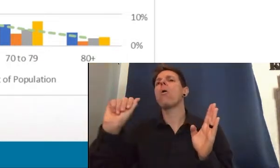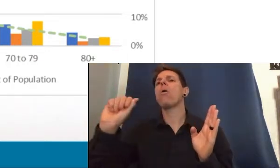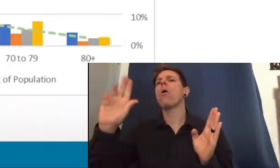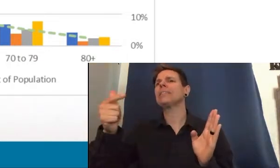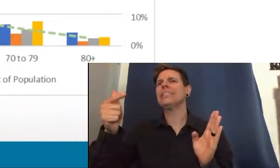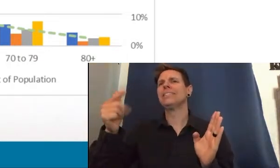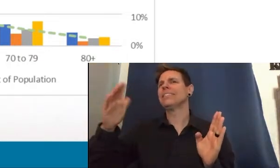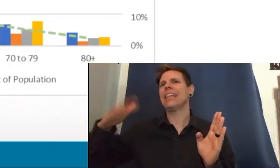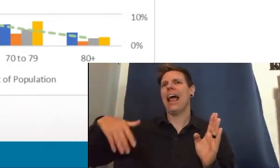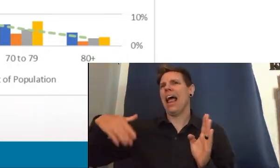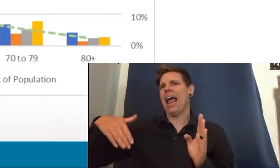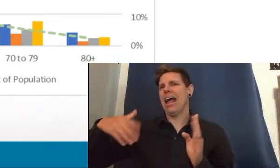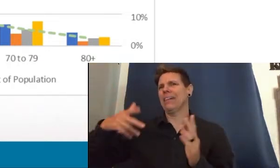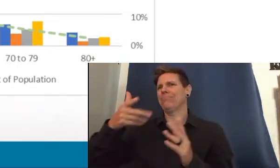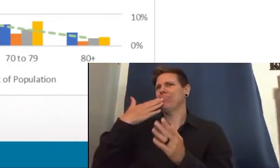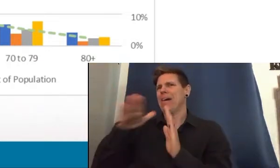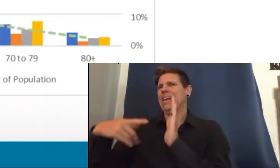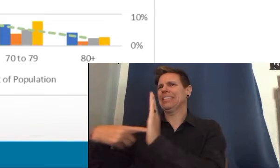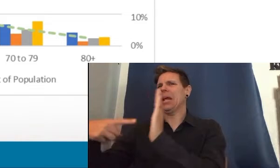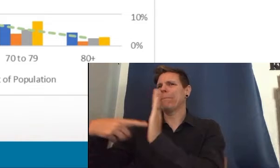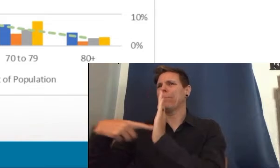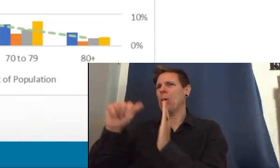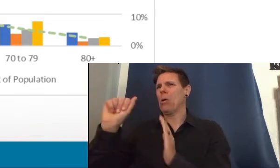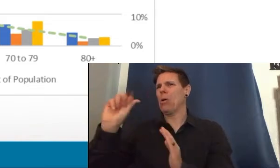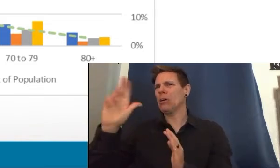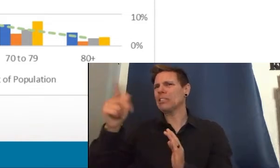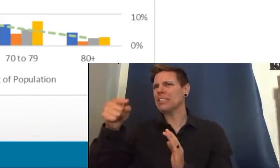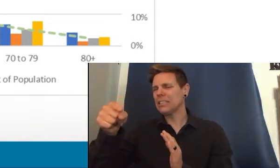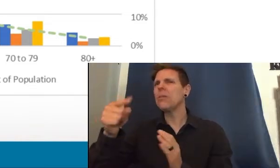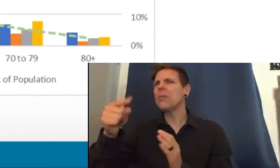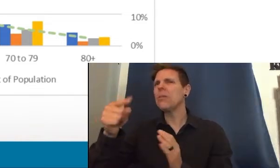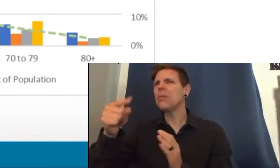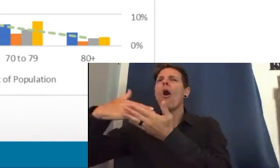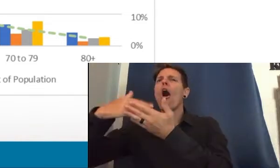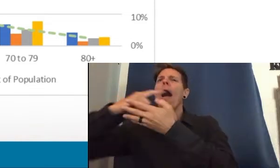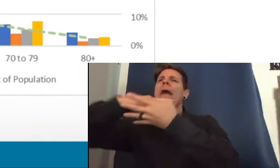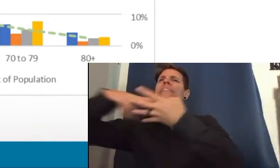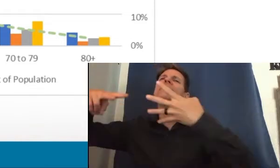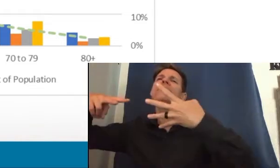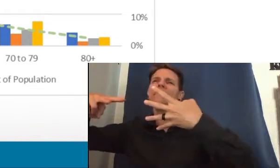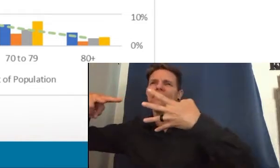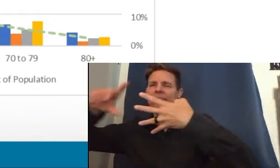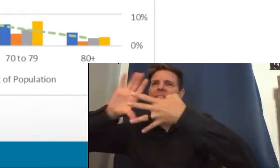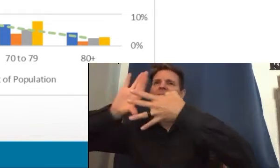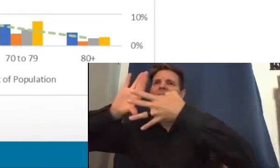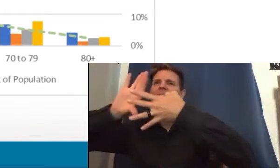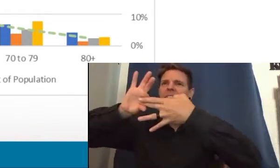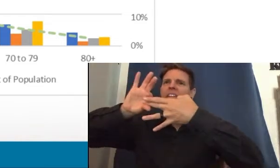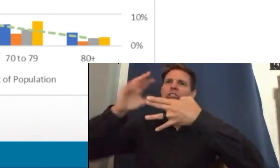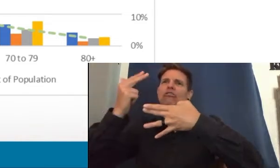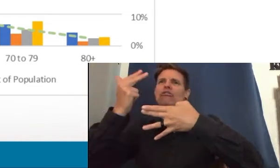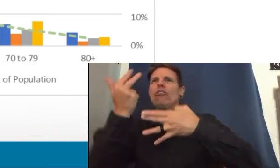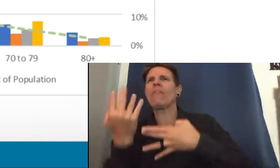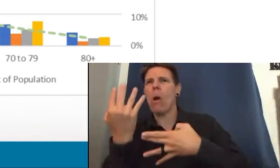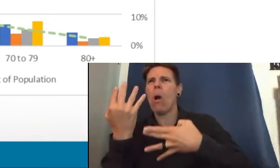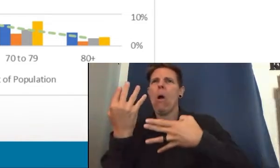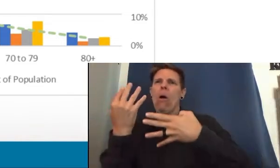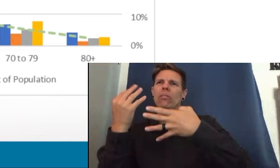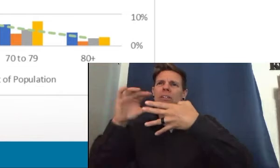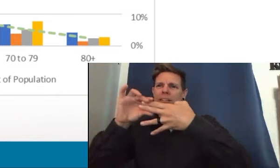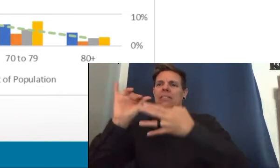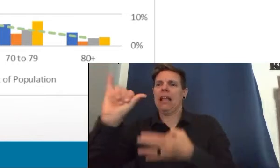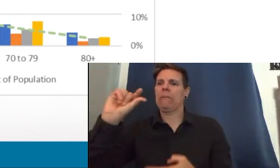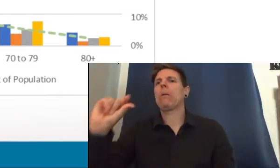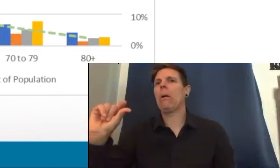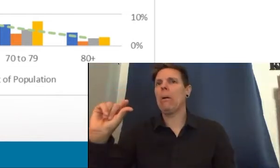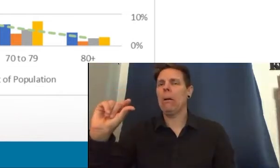but August is a partial month. So we're only seeing 3/4 of that month. And yet you can see that the